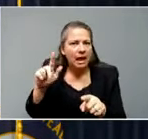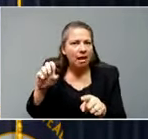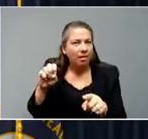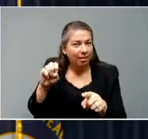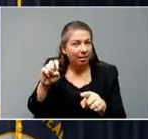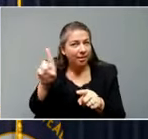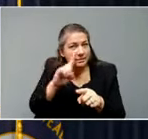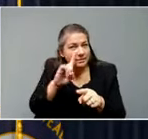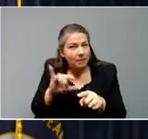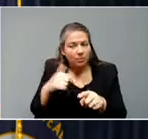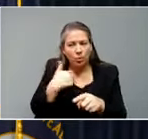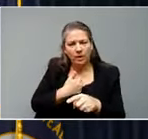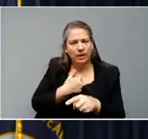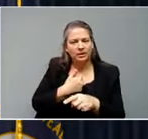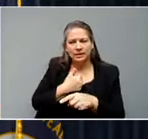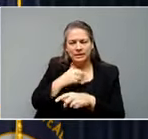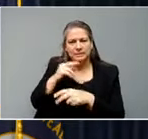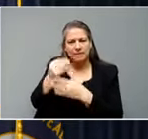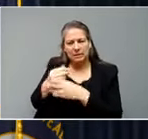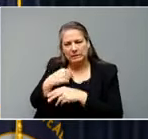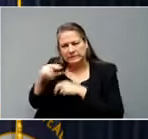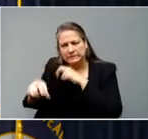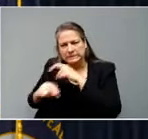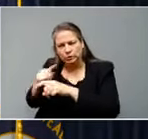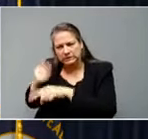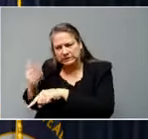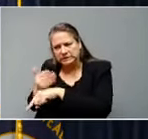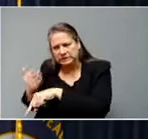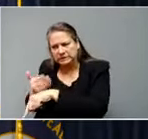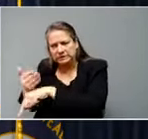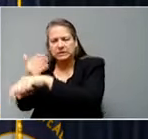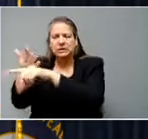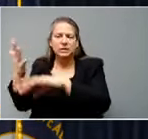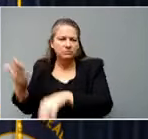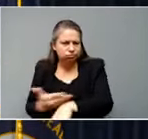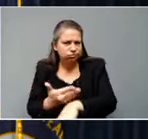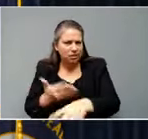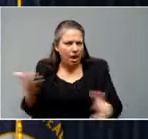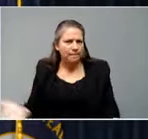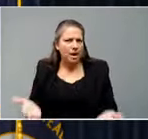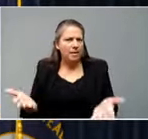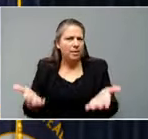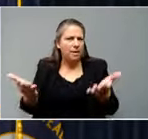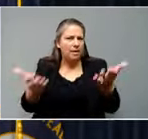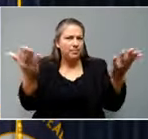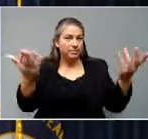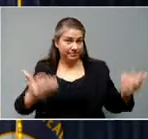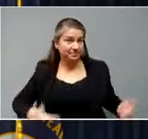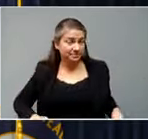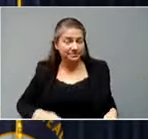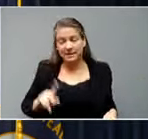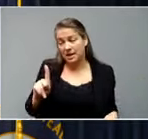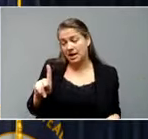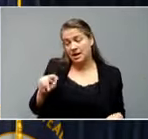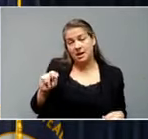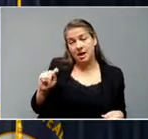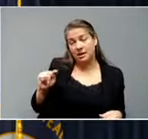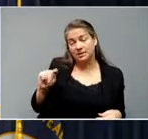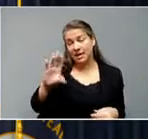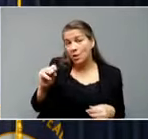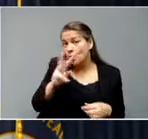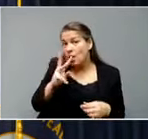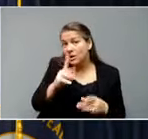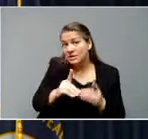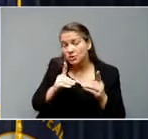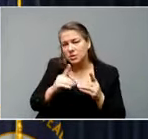over decades. Same here, making sure that we're getting that site ready. Knott County Water District, $600,000 for the